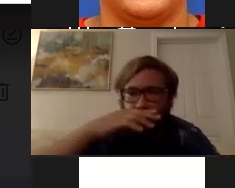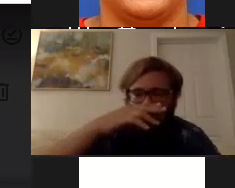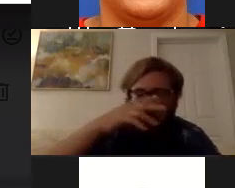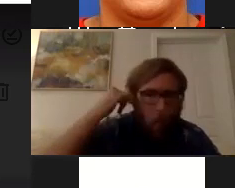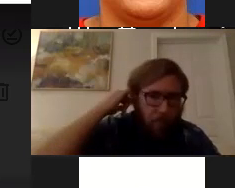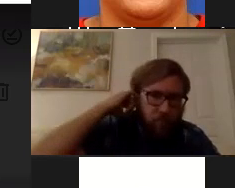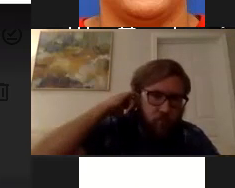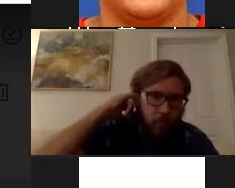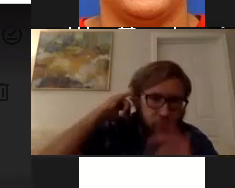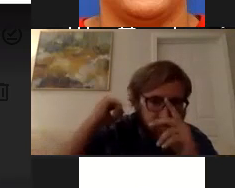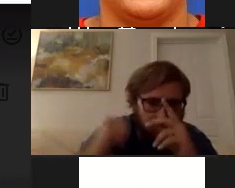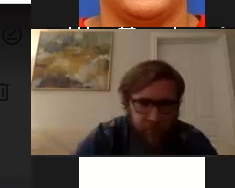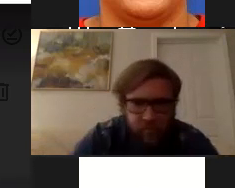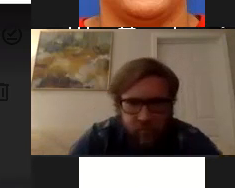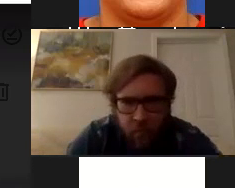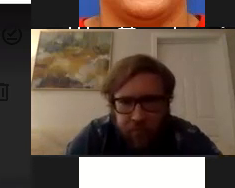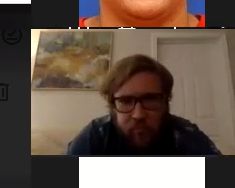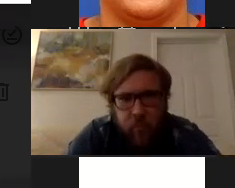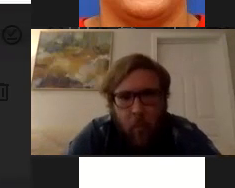wave equation.